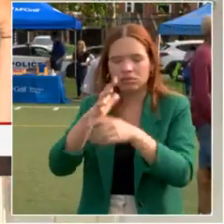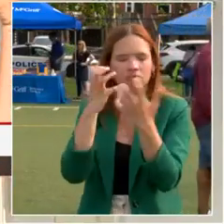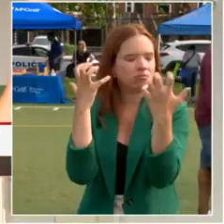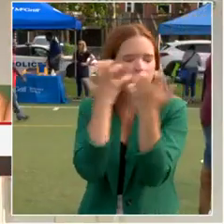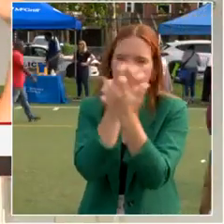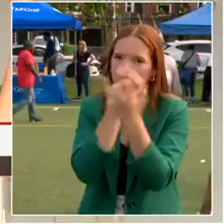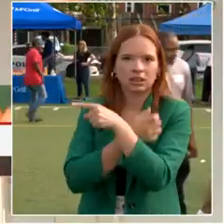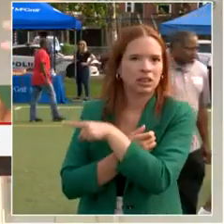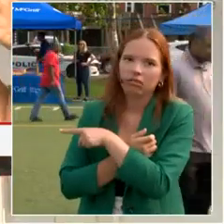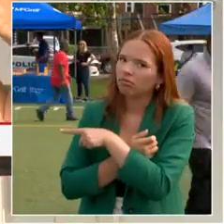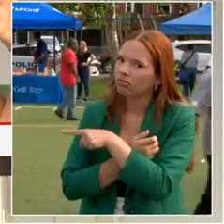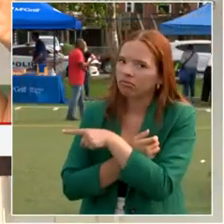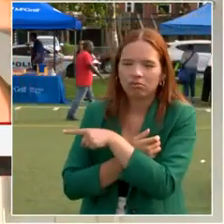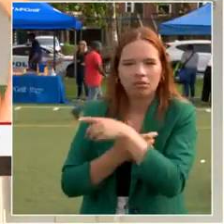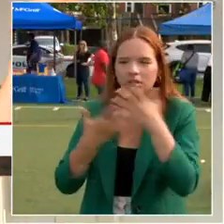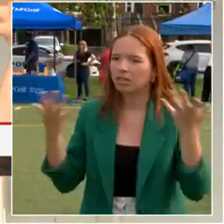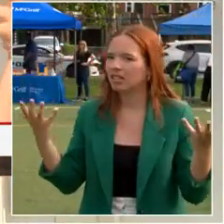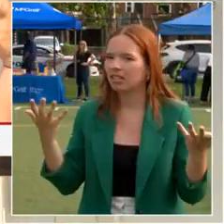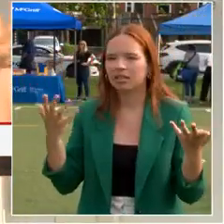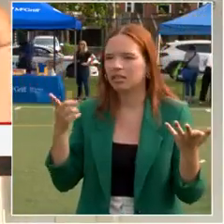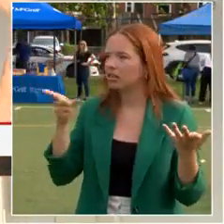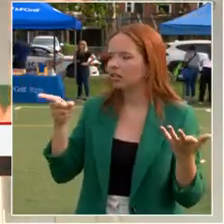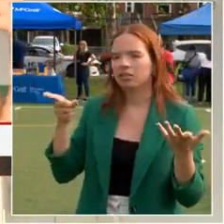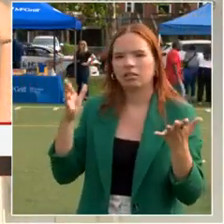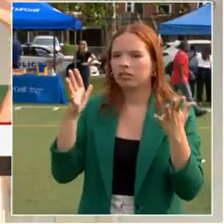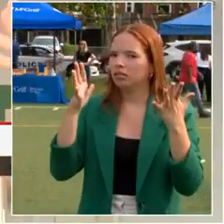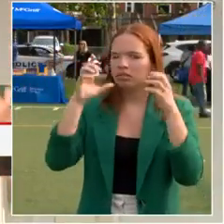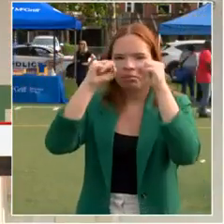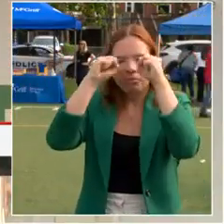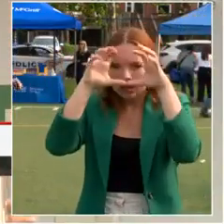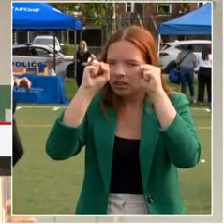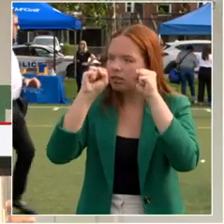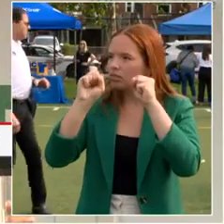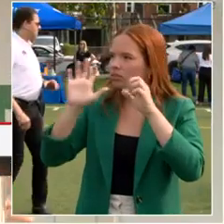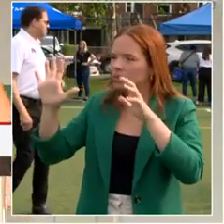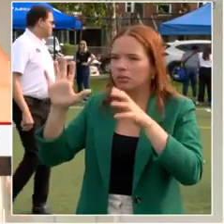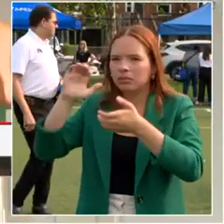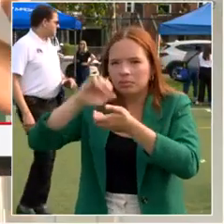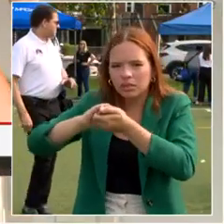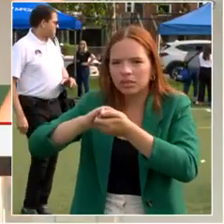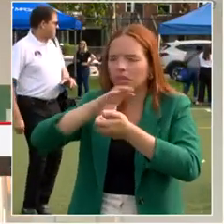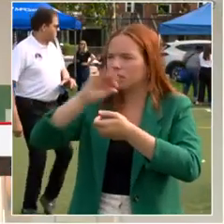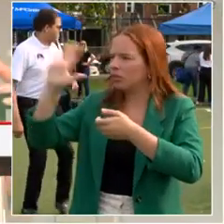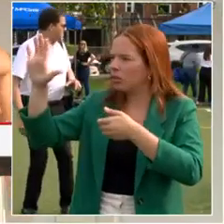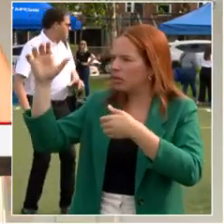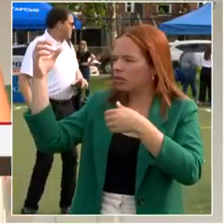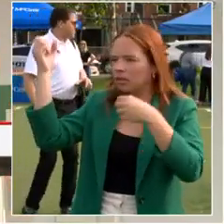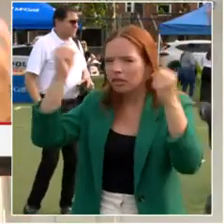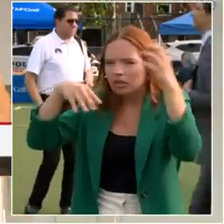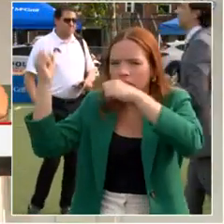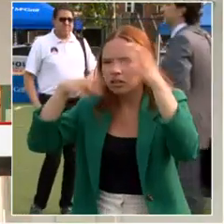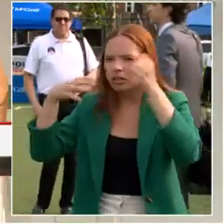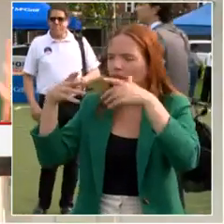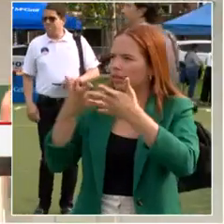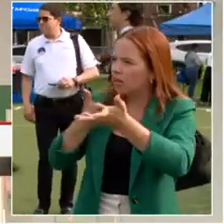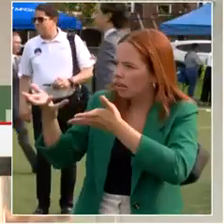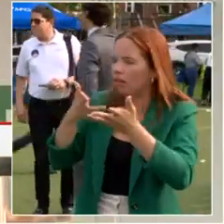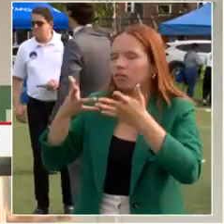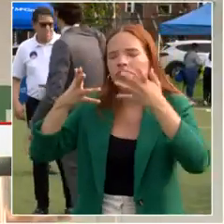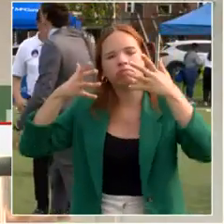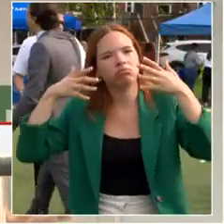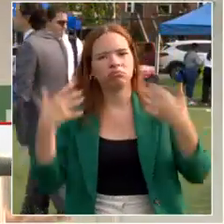really been an excellent thought partner in thinking through what other solutions can look like, whether that be legislative or budget